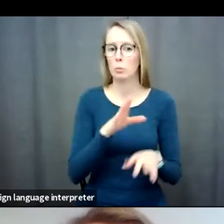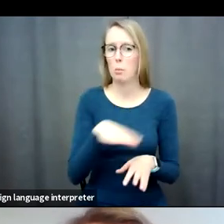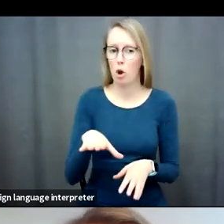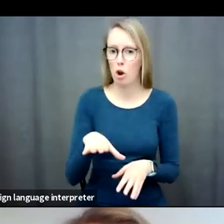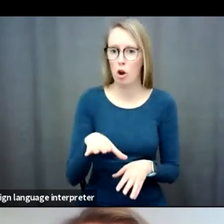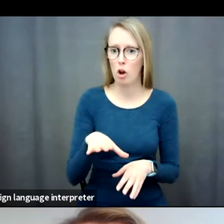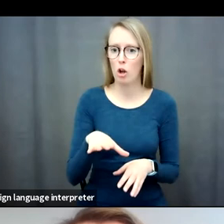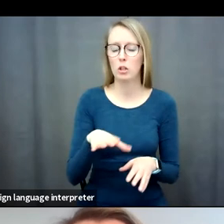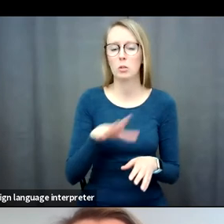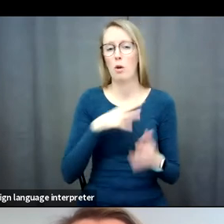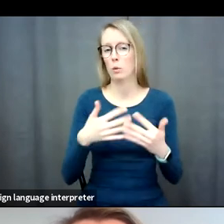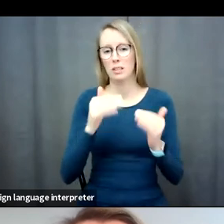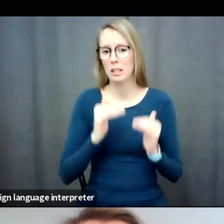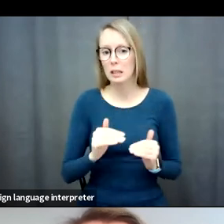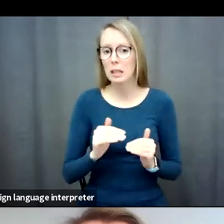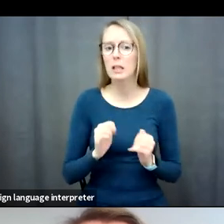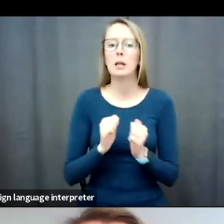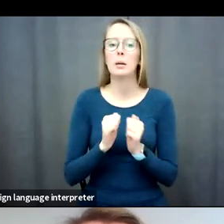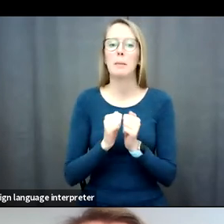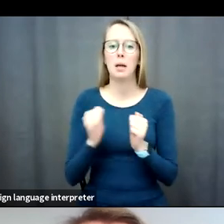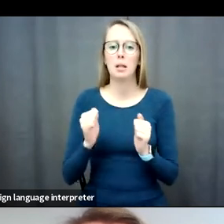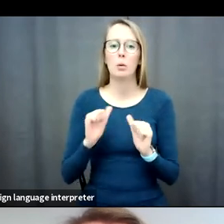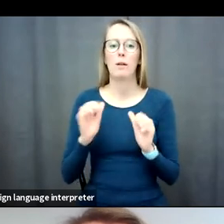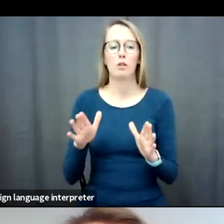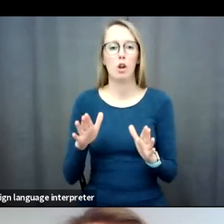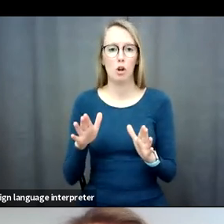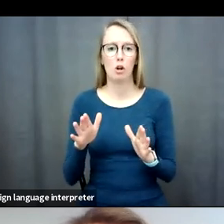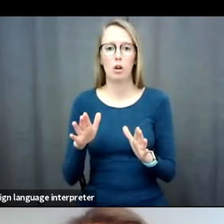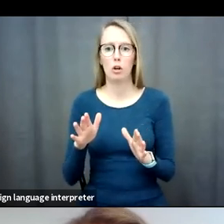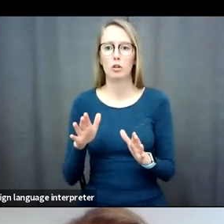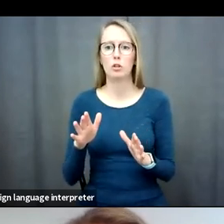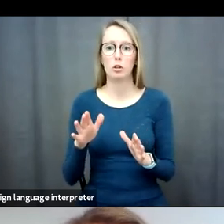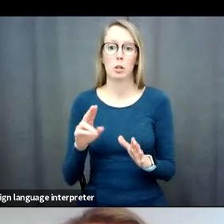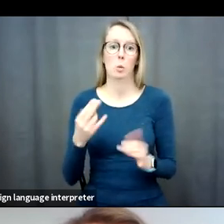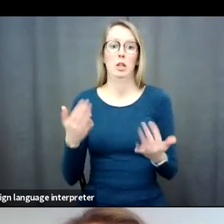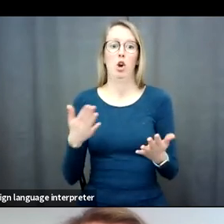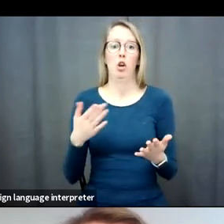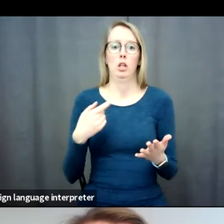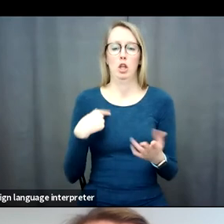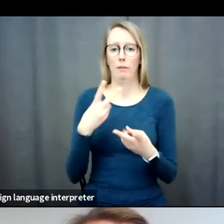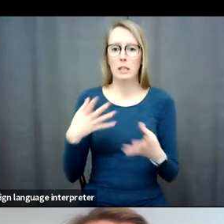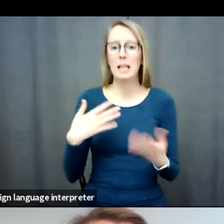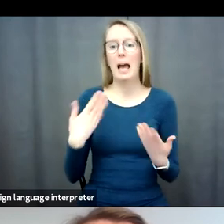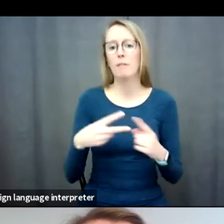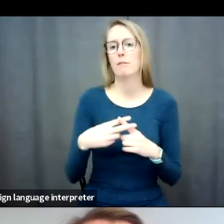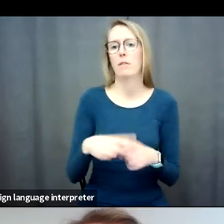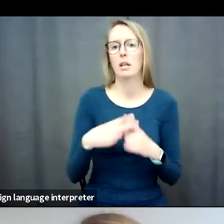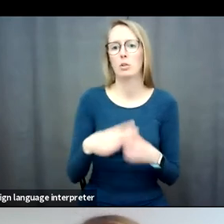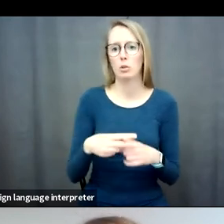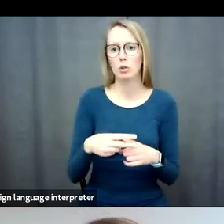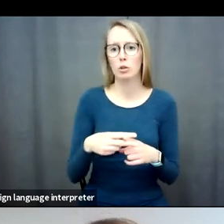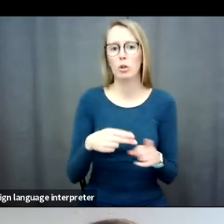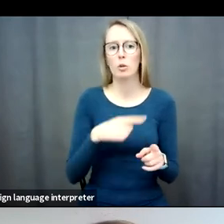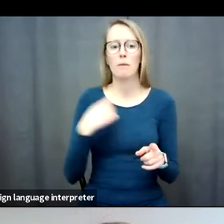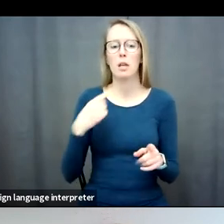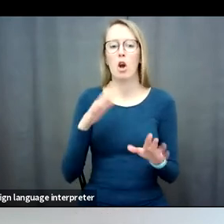with disabilities. But of course, we made this, what I'm going to present to you is a tool that we made